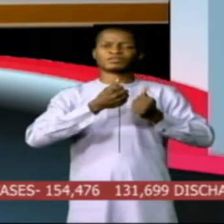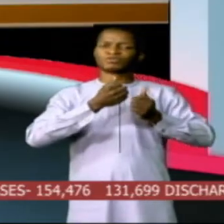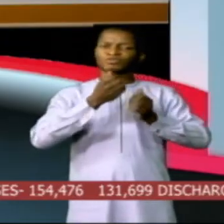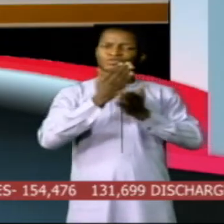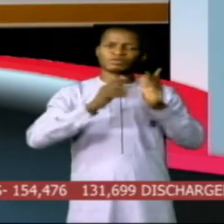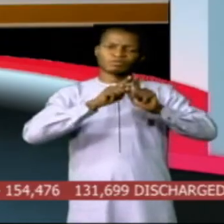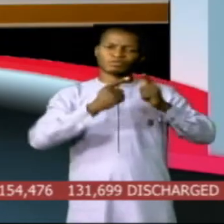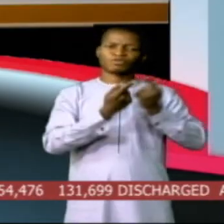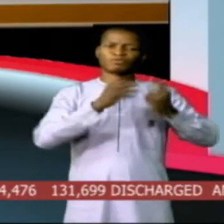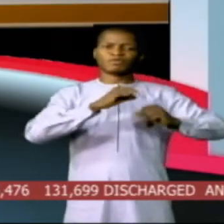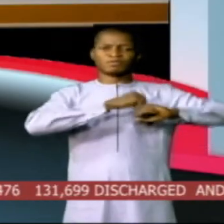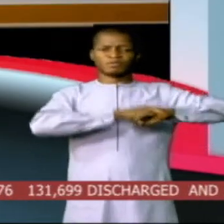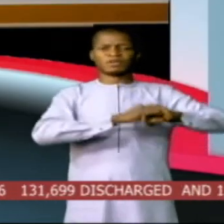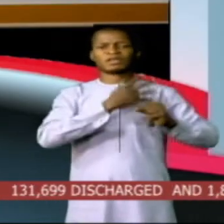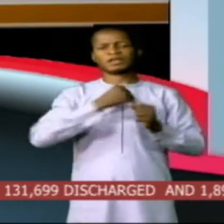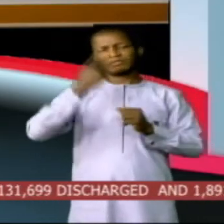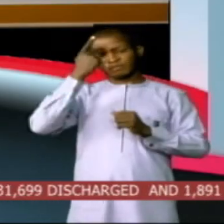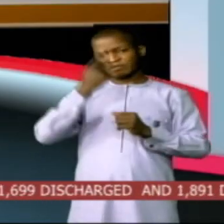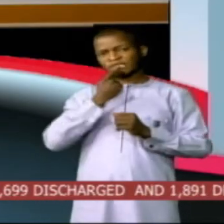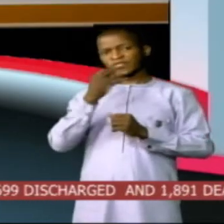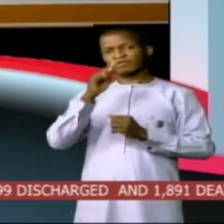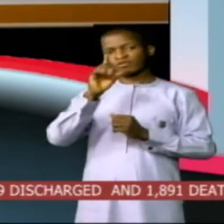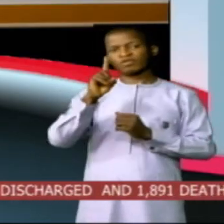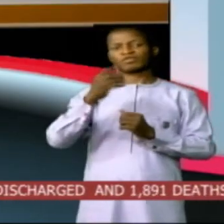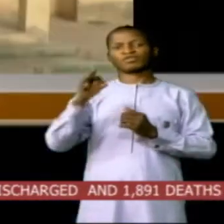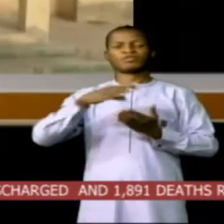the parents of one of the abductees.